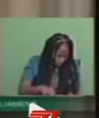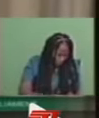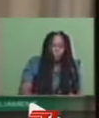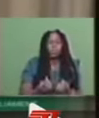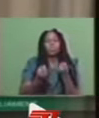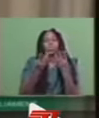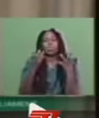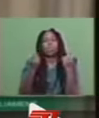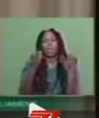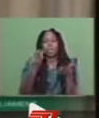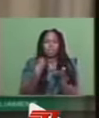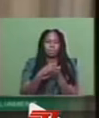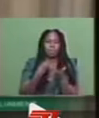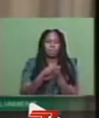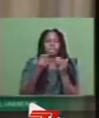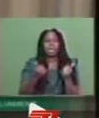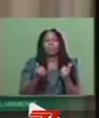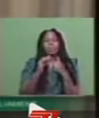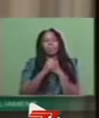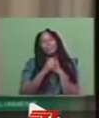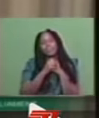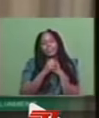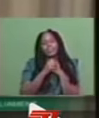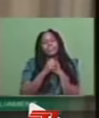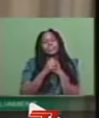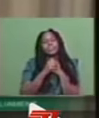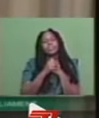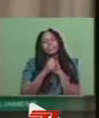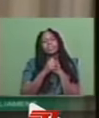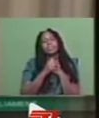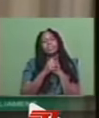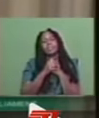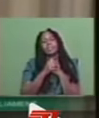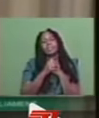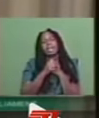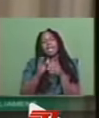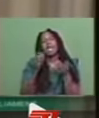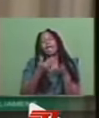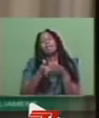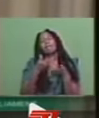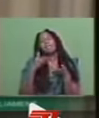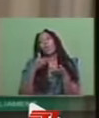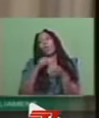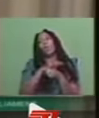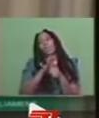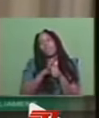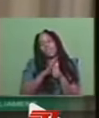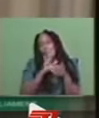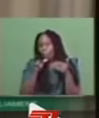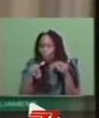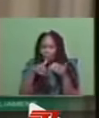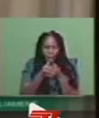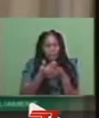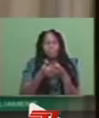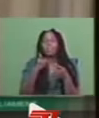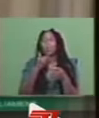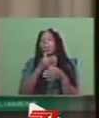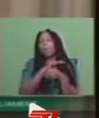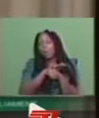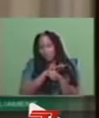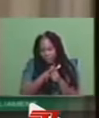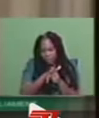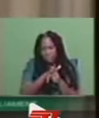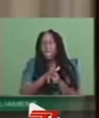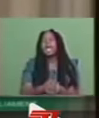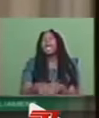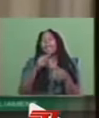62.2% at the end of fiscal 18-19 again, all before COVID. All before COVID. They crashed the economy before